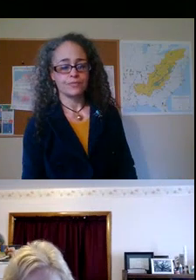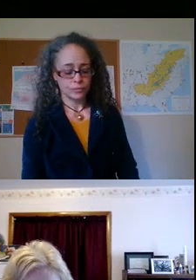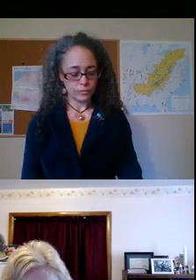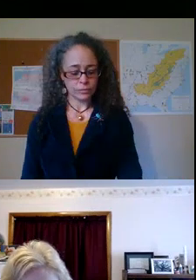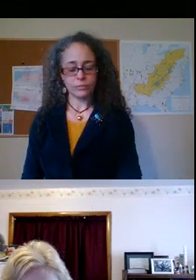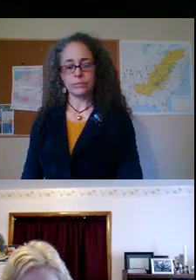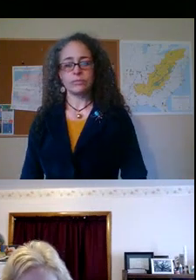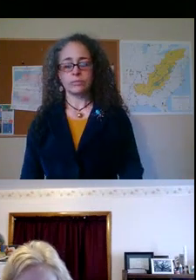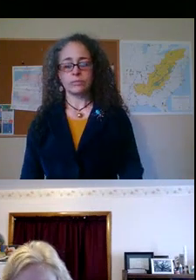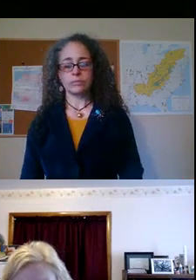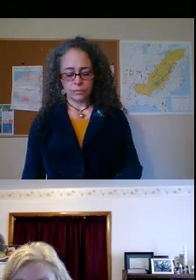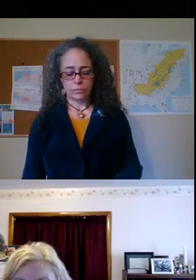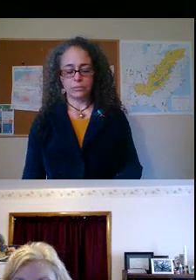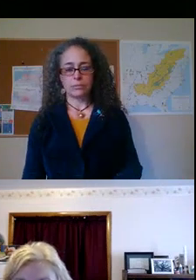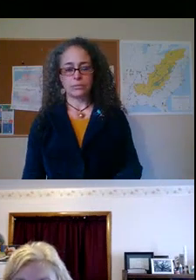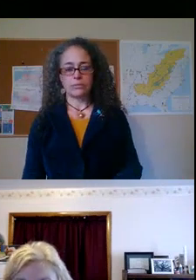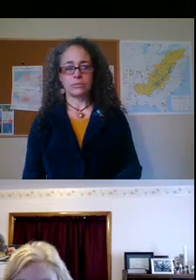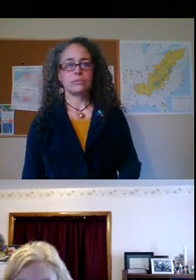for.